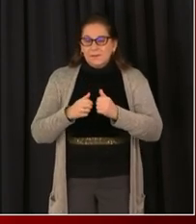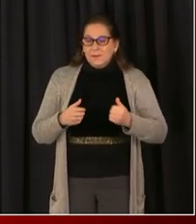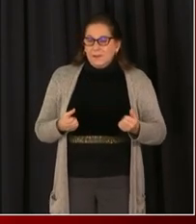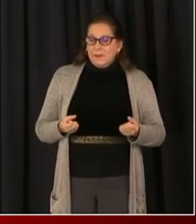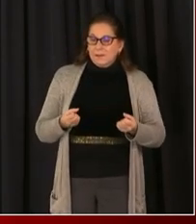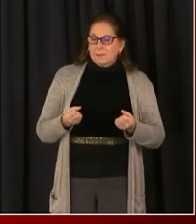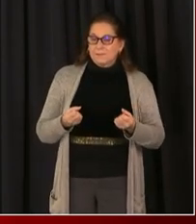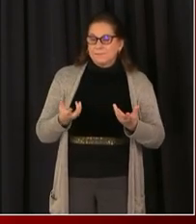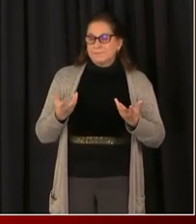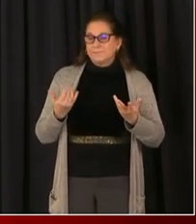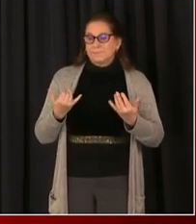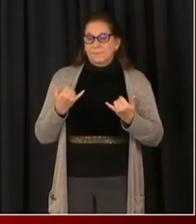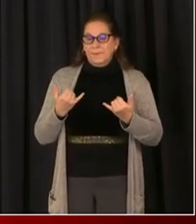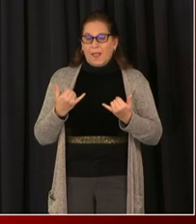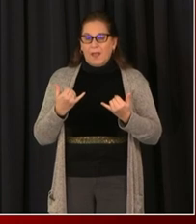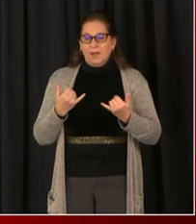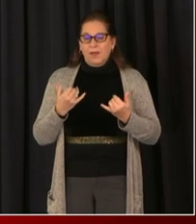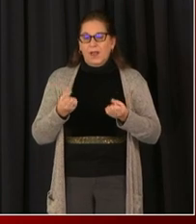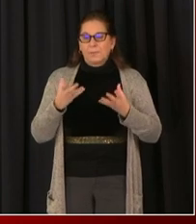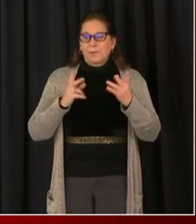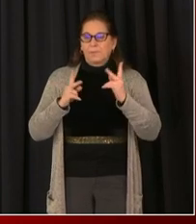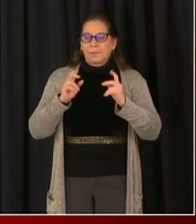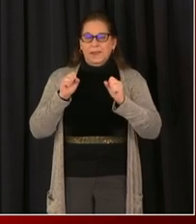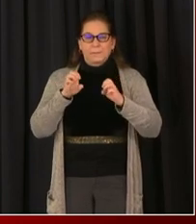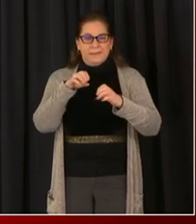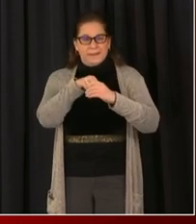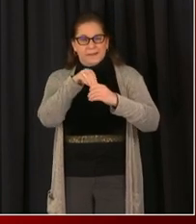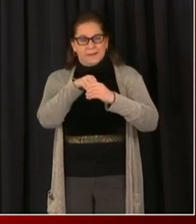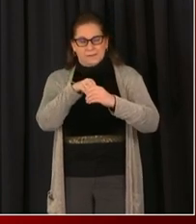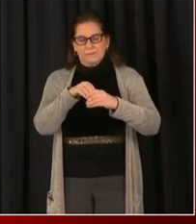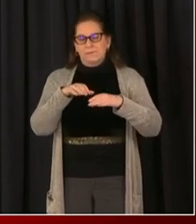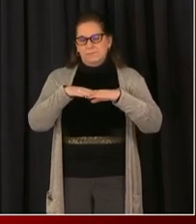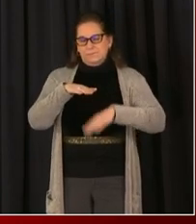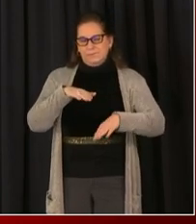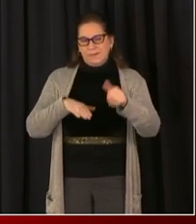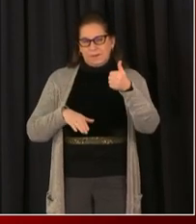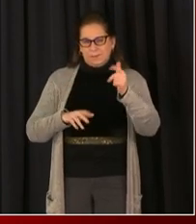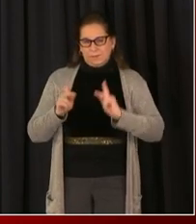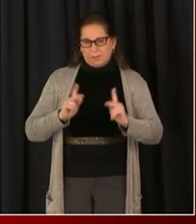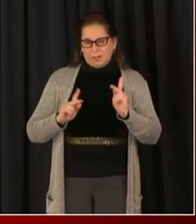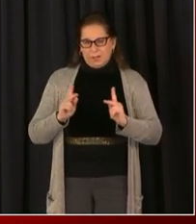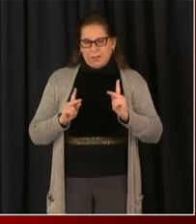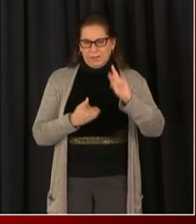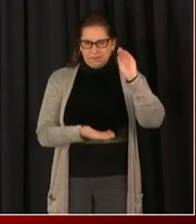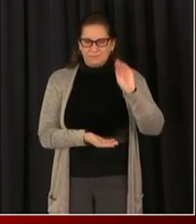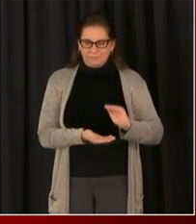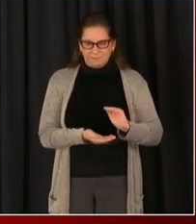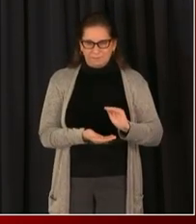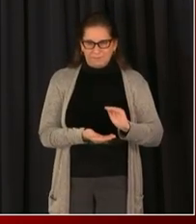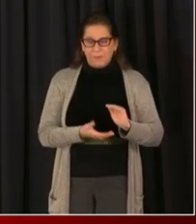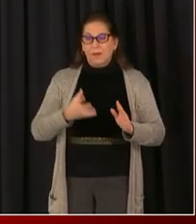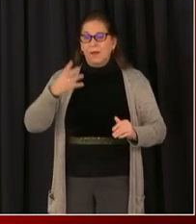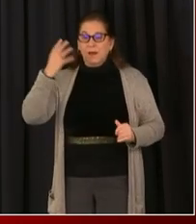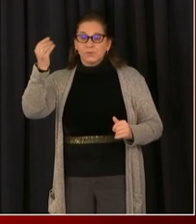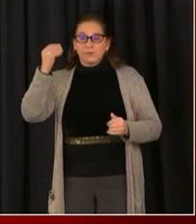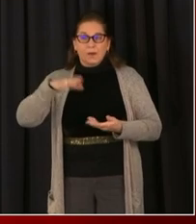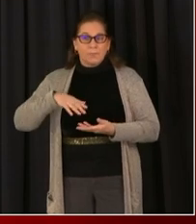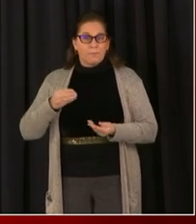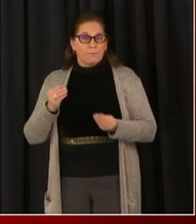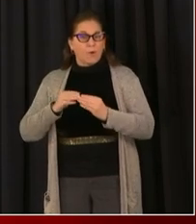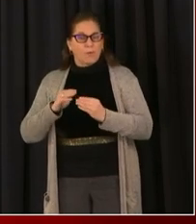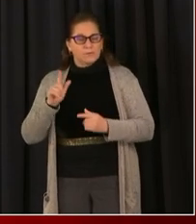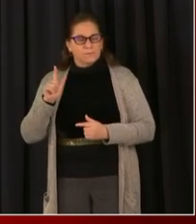to 10 people and lowered the outdoor gathering size to 25 people. We limited the sale and consumption